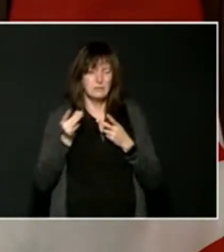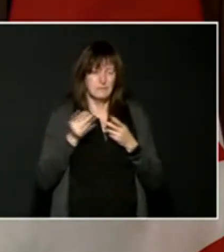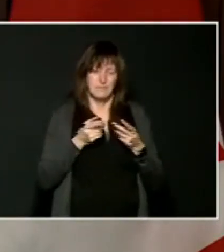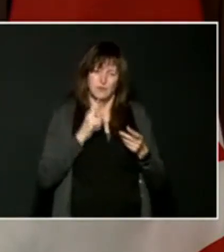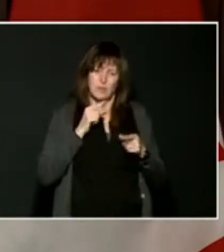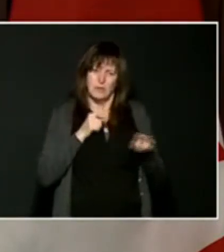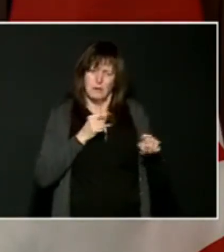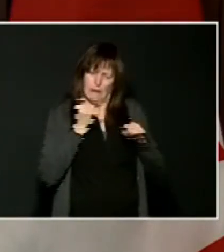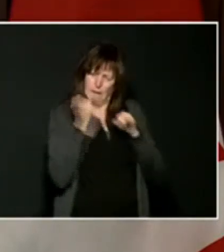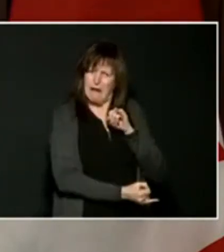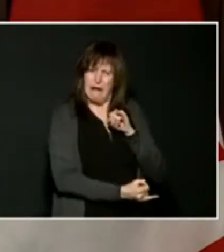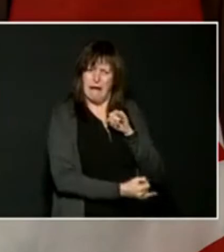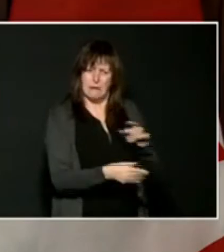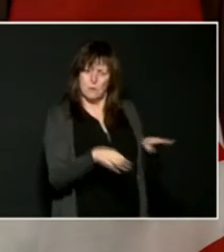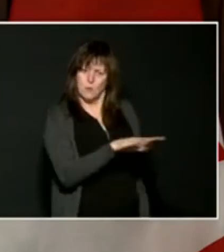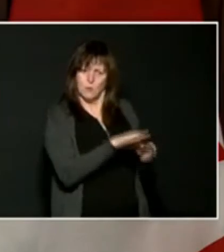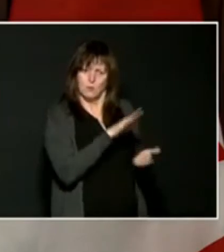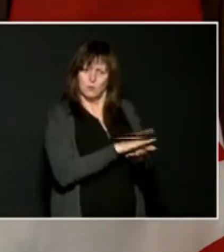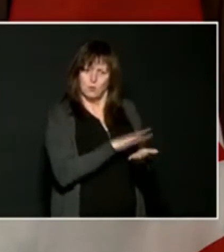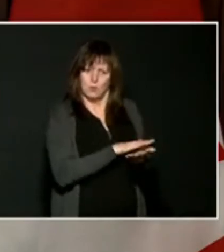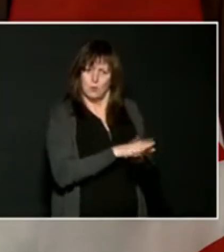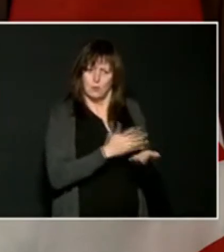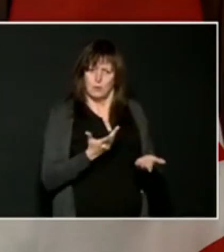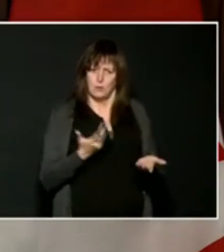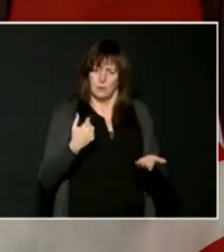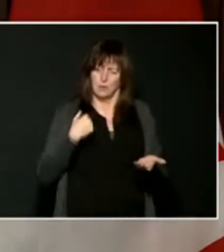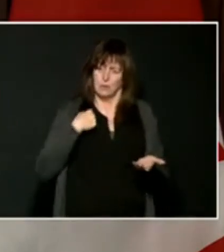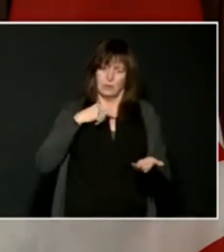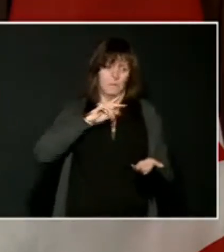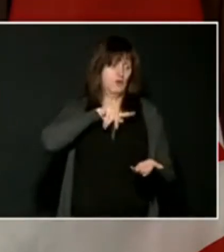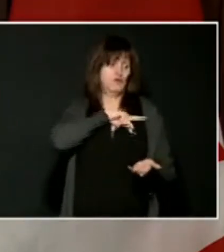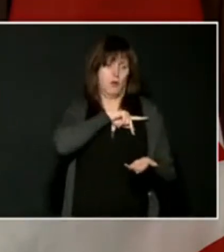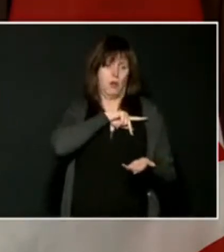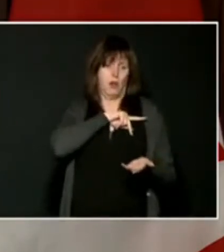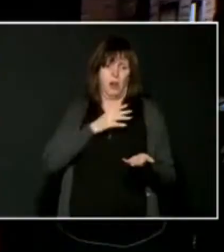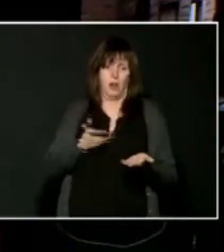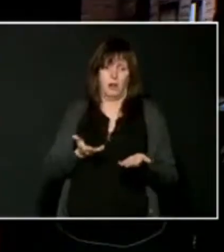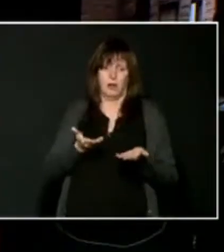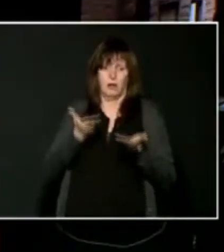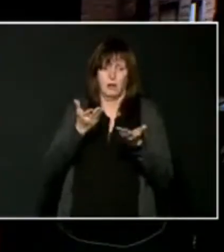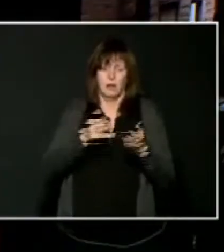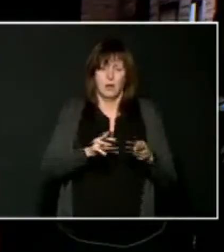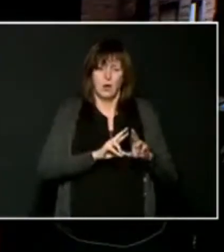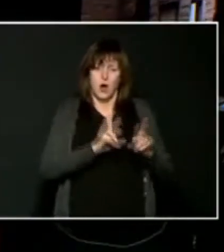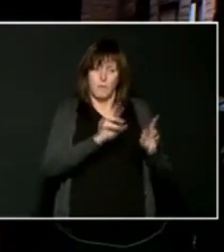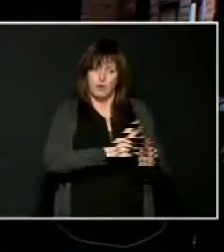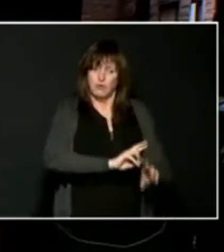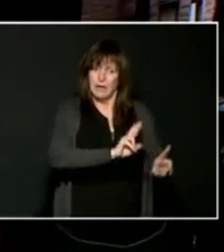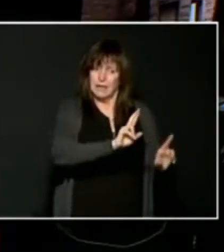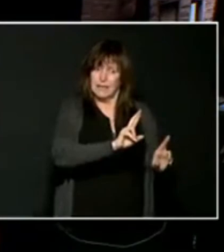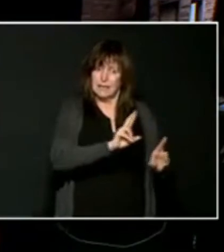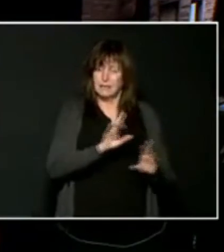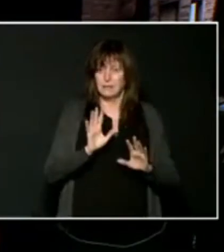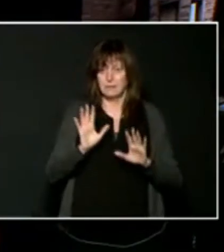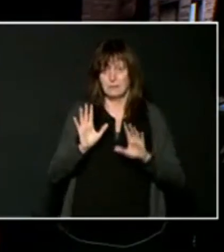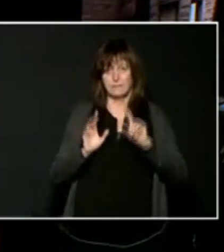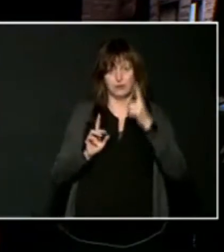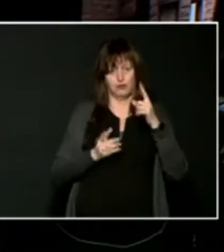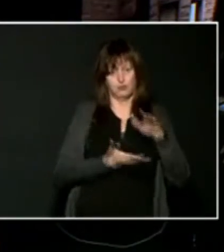personally, recommend closing, and I'd be the first things to open up again. And I would add to that